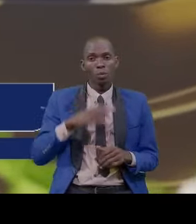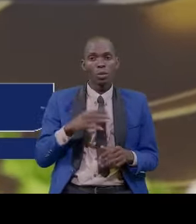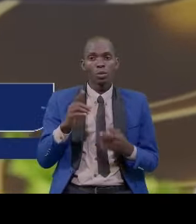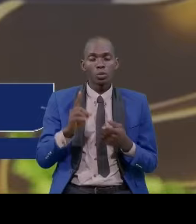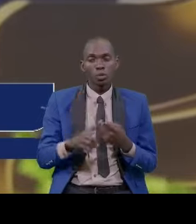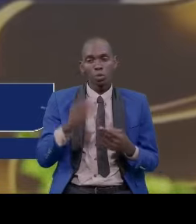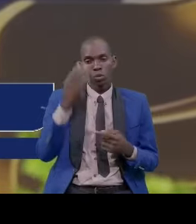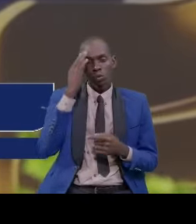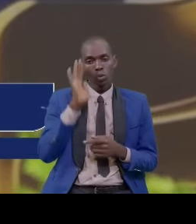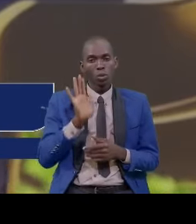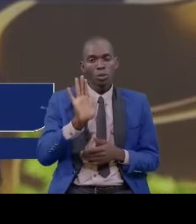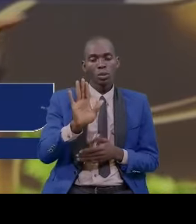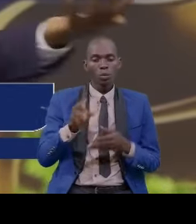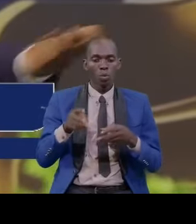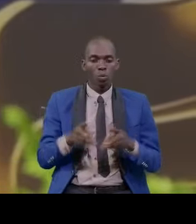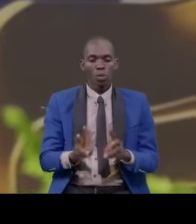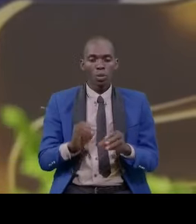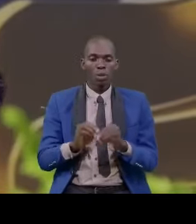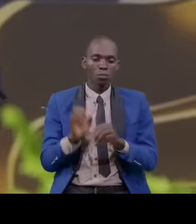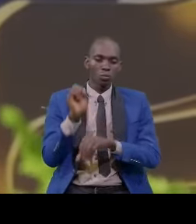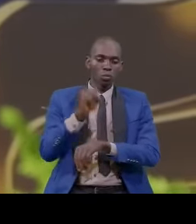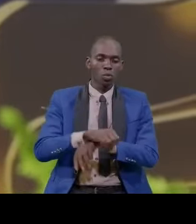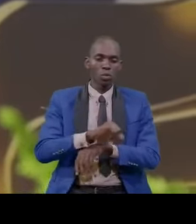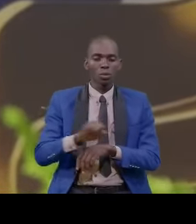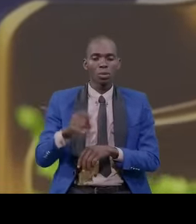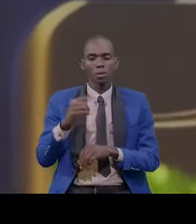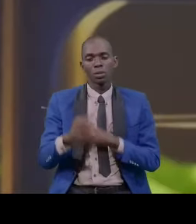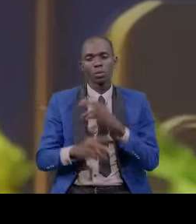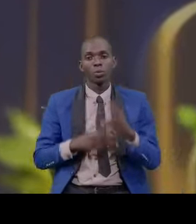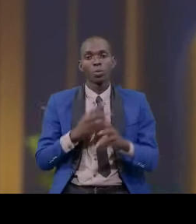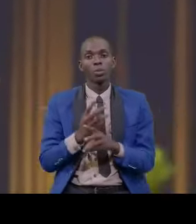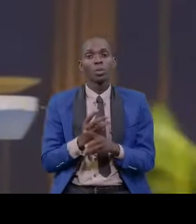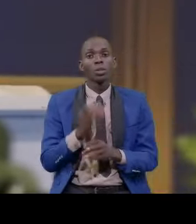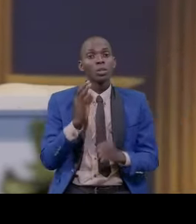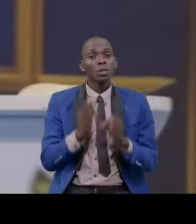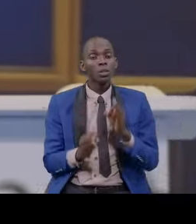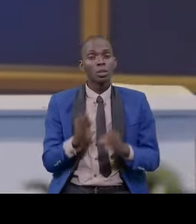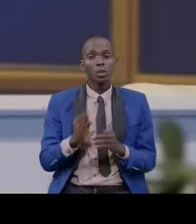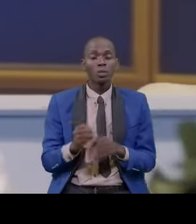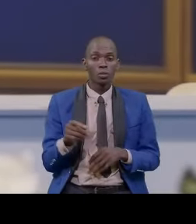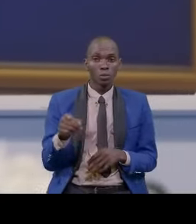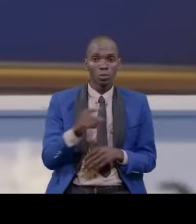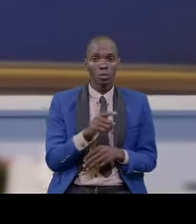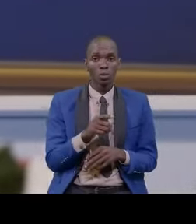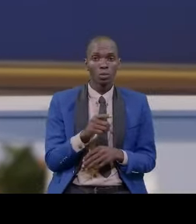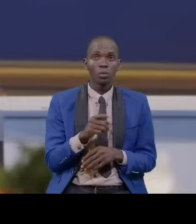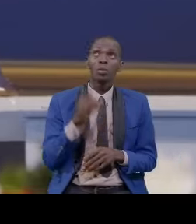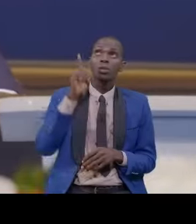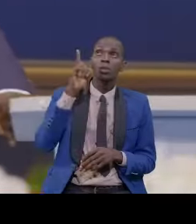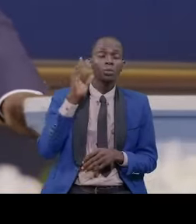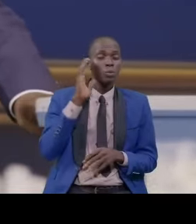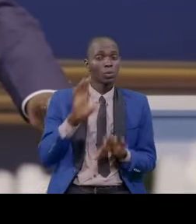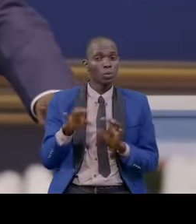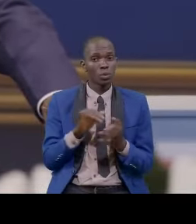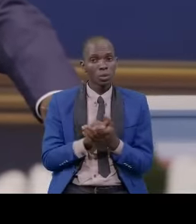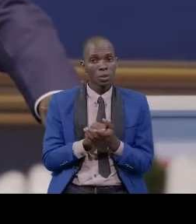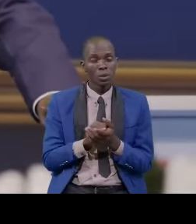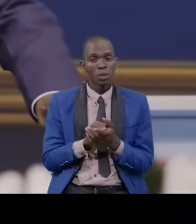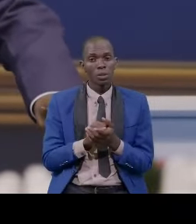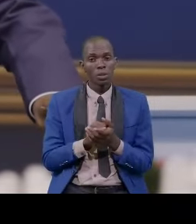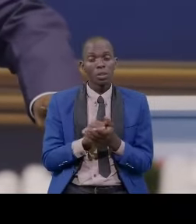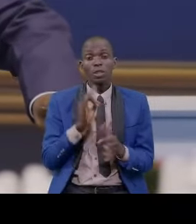subduing the world. If he's going to do that, he needs the mathematics that I teach.